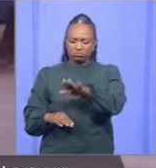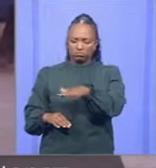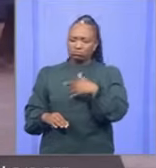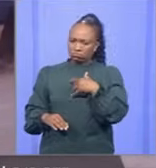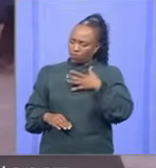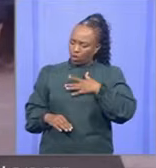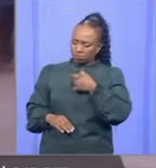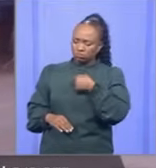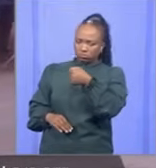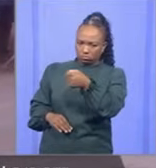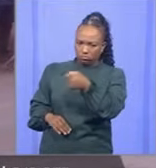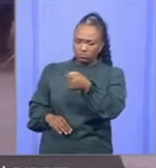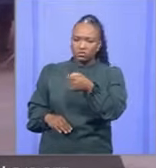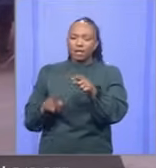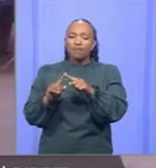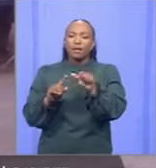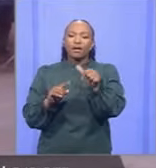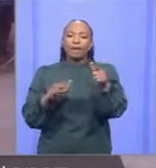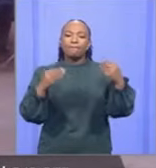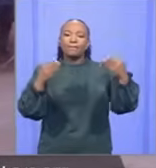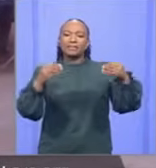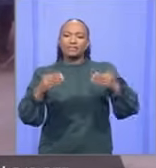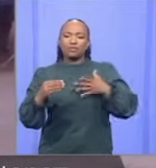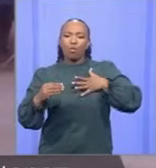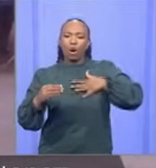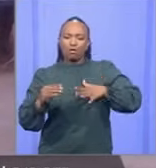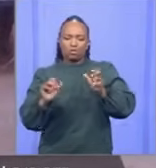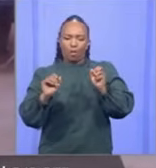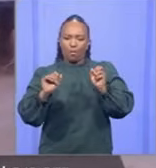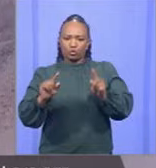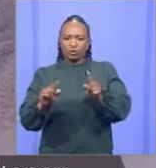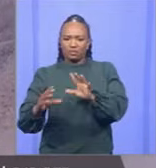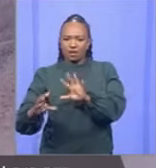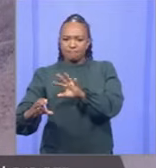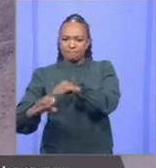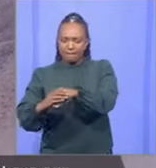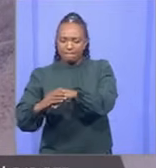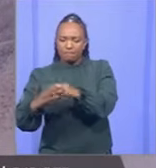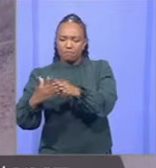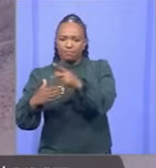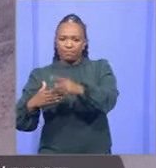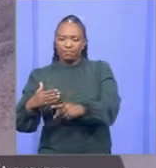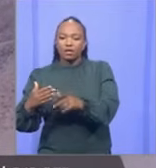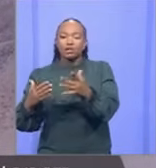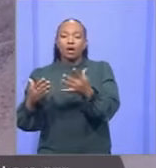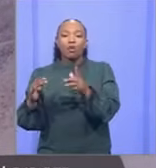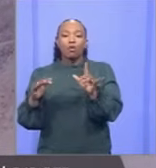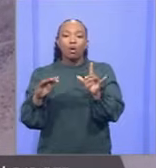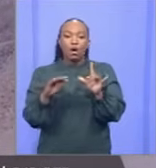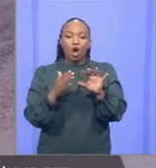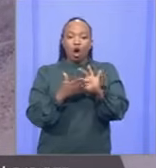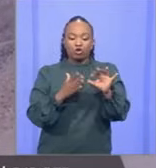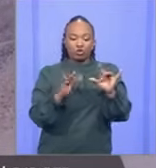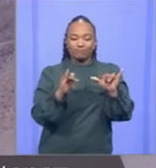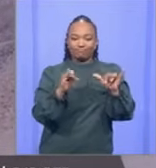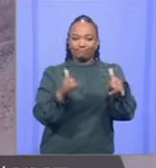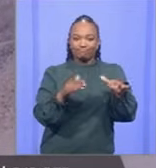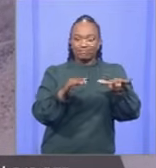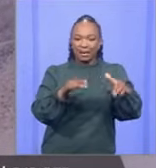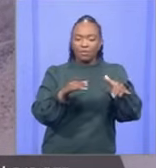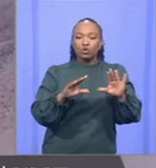gore dikgwebo tsa bona di nne le tšhono ya go dira letseno. Re sa le fo mo tseleng eno rakonteraka wa selegae o emisitse ditirelo tsa